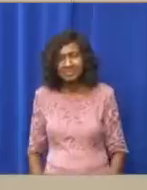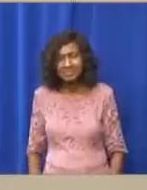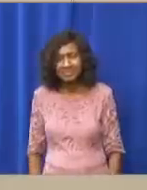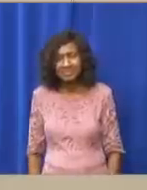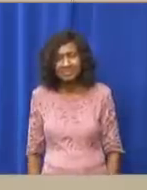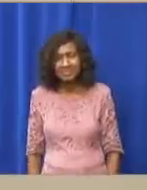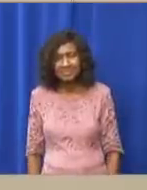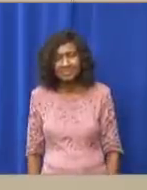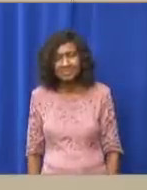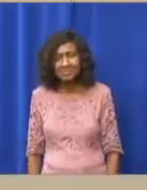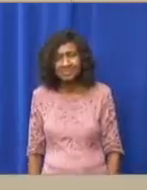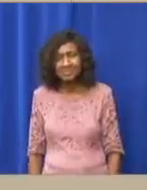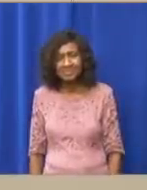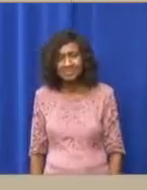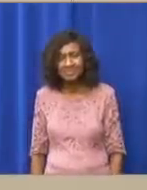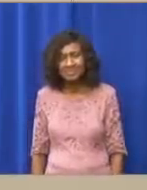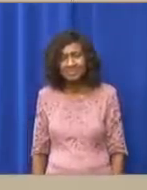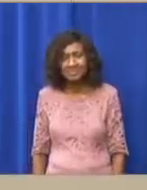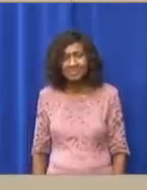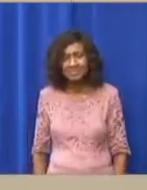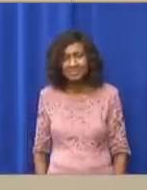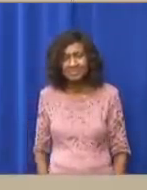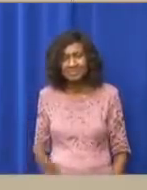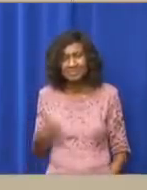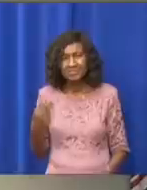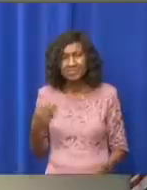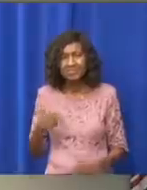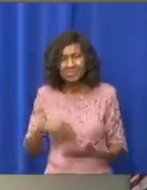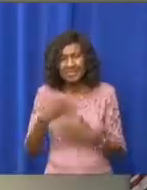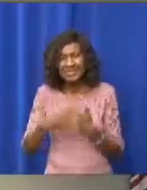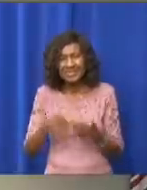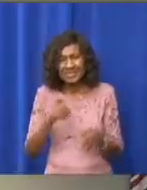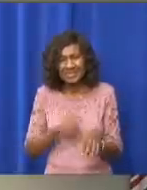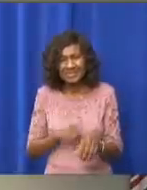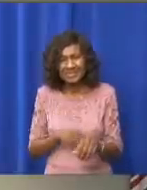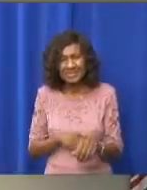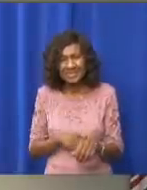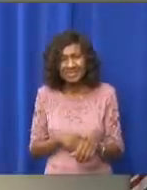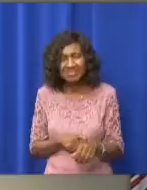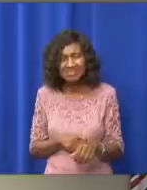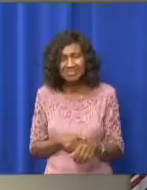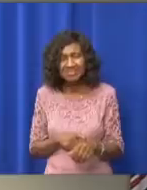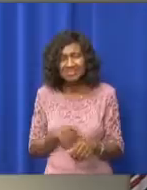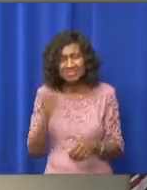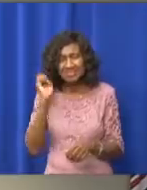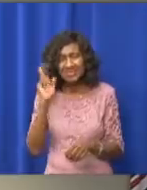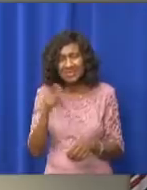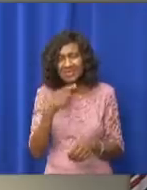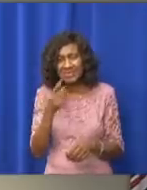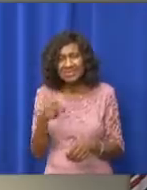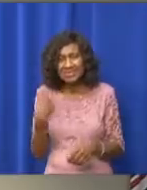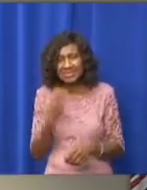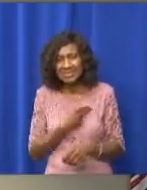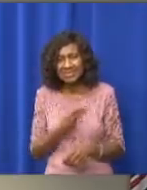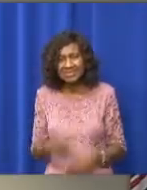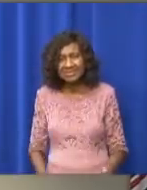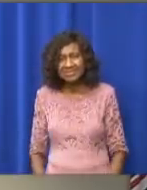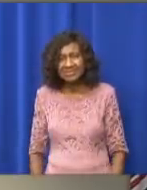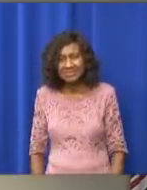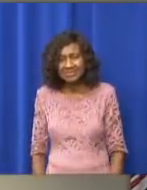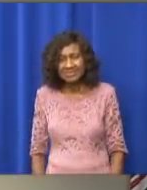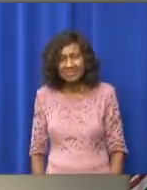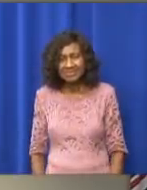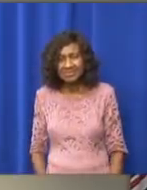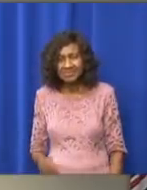worries. But we'll be back again before long. Okay. Any